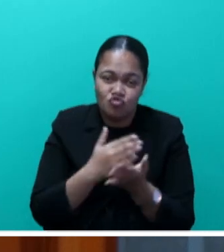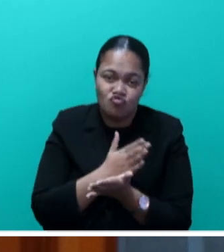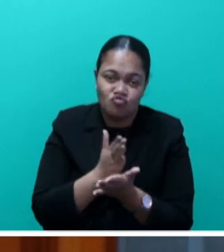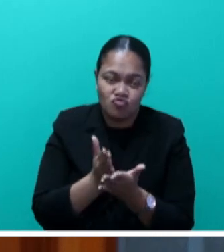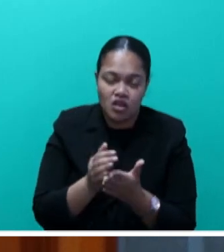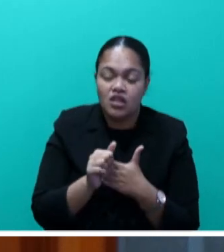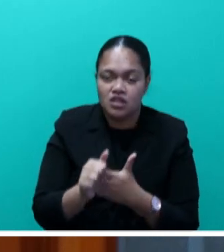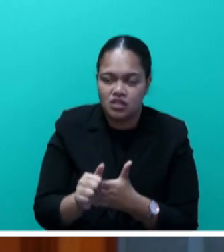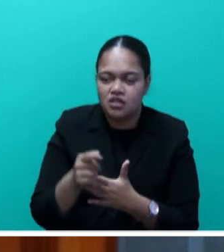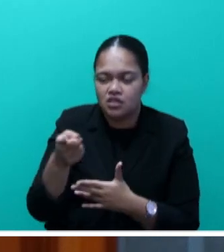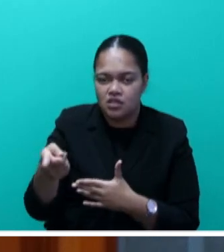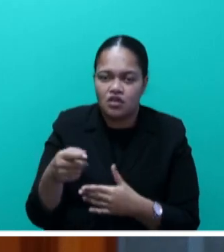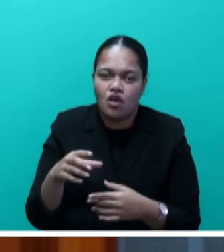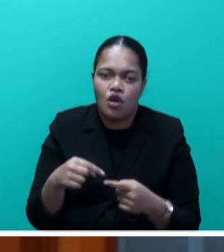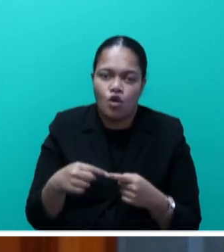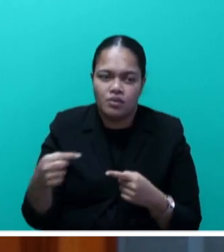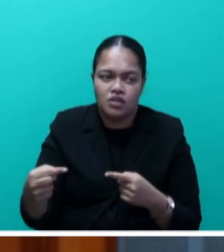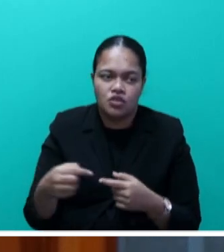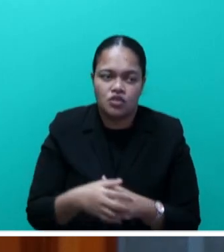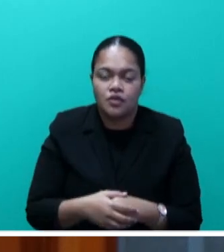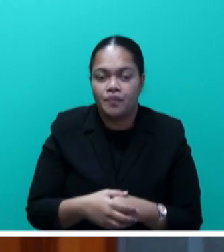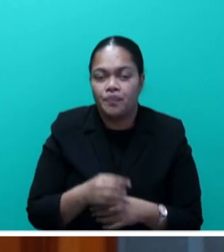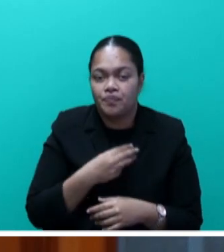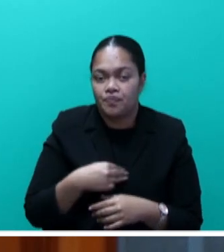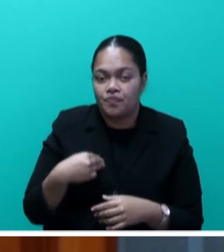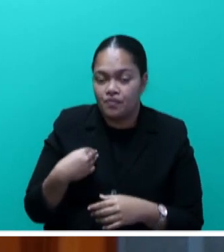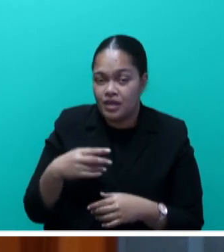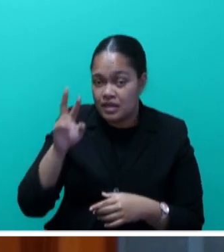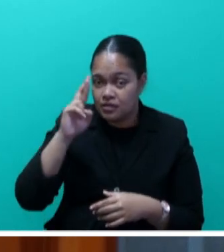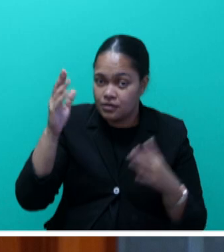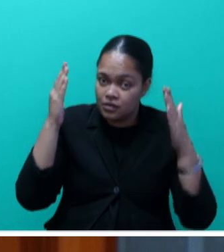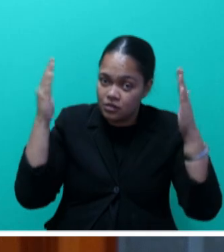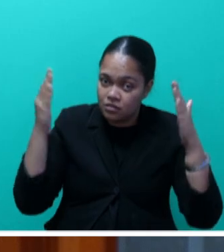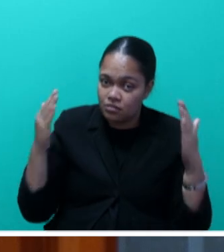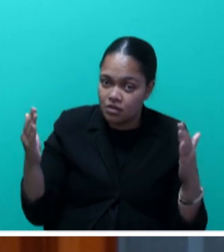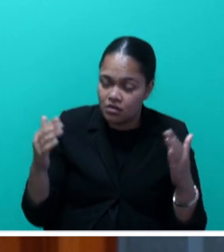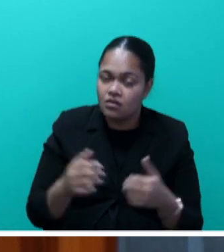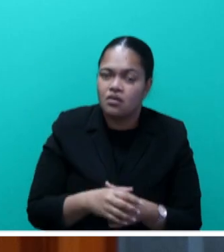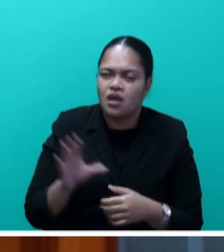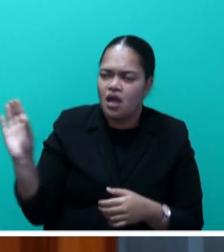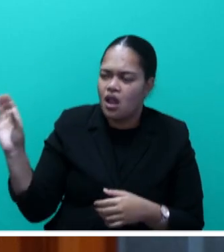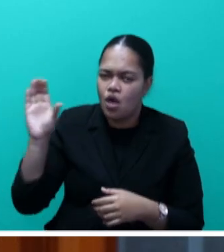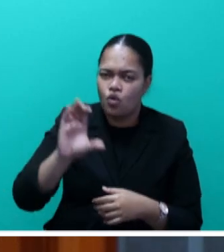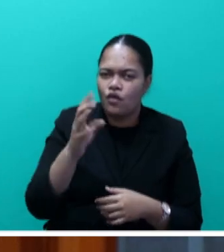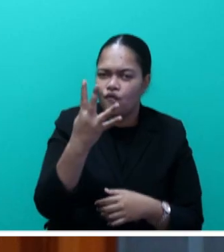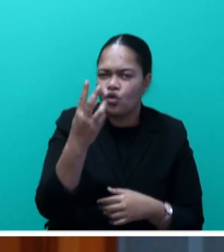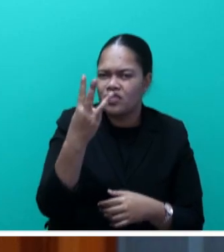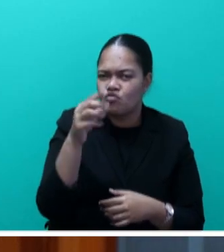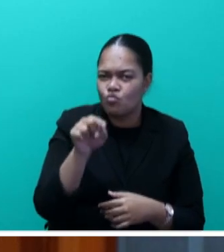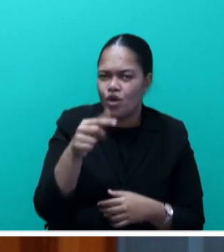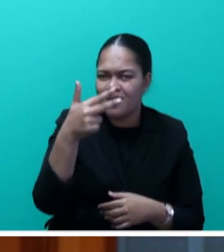Opposition. On to the Ministries Operations, Mr. Speaker. With an allocation of